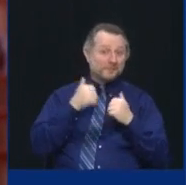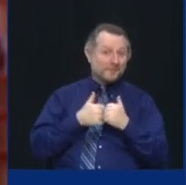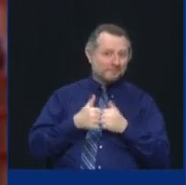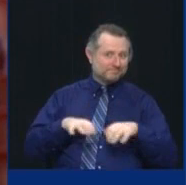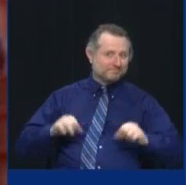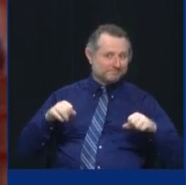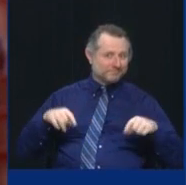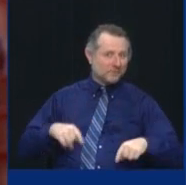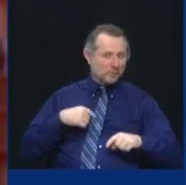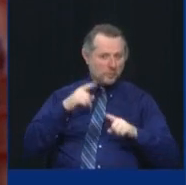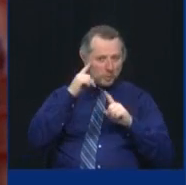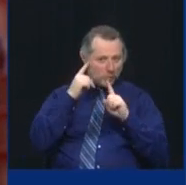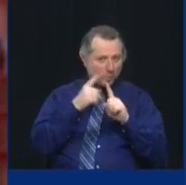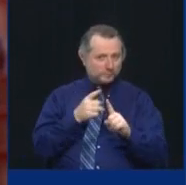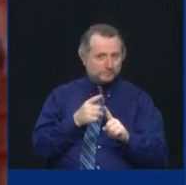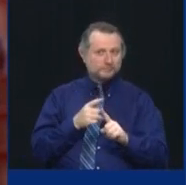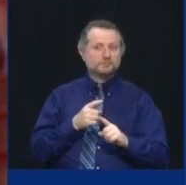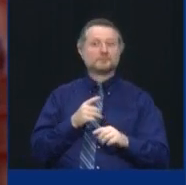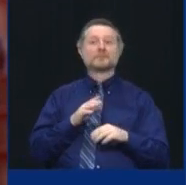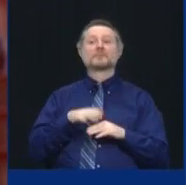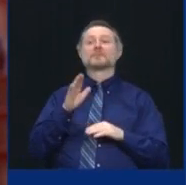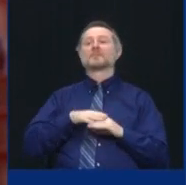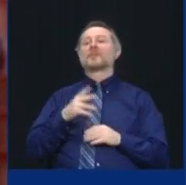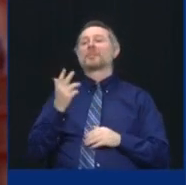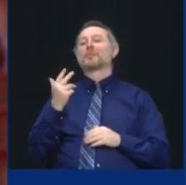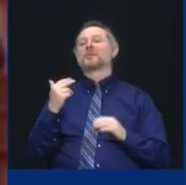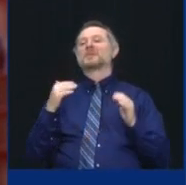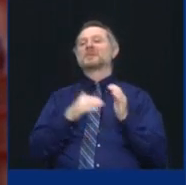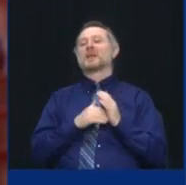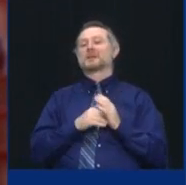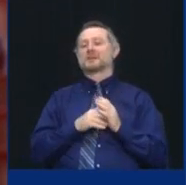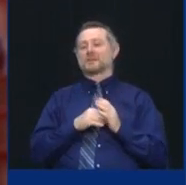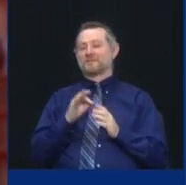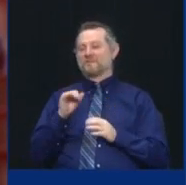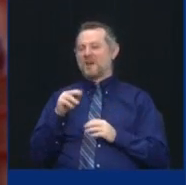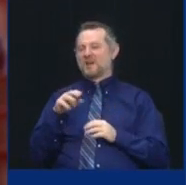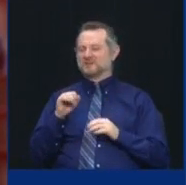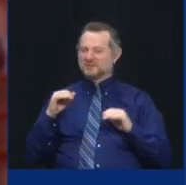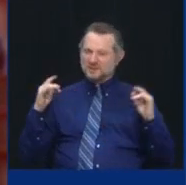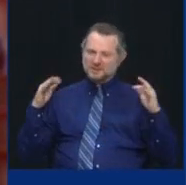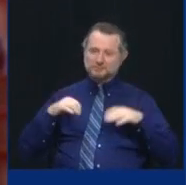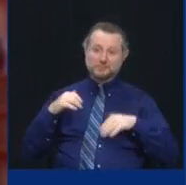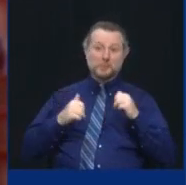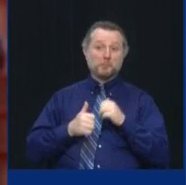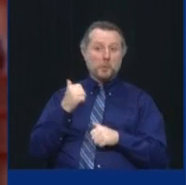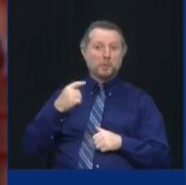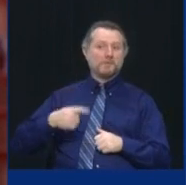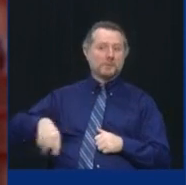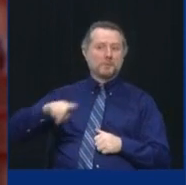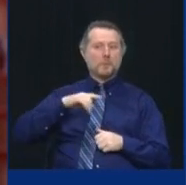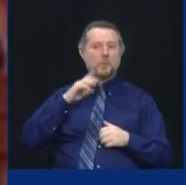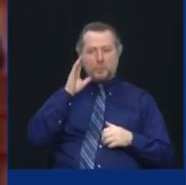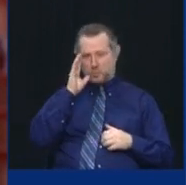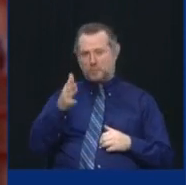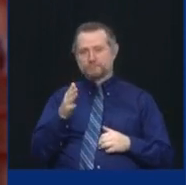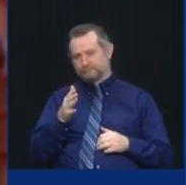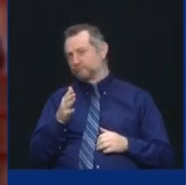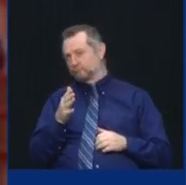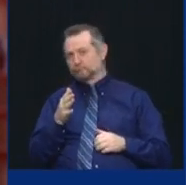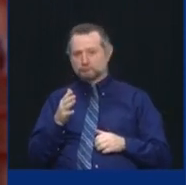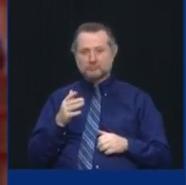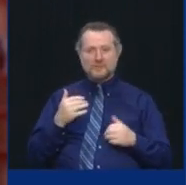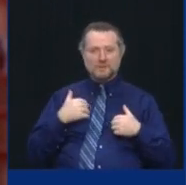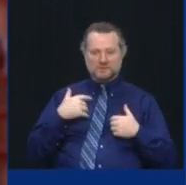to have more than 13,000 fans at the Garden, the majority of whom will be sitting in